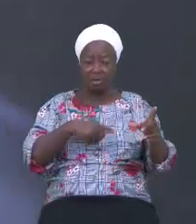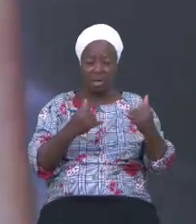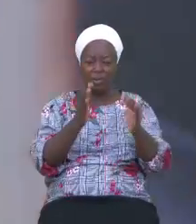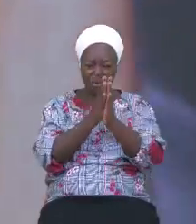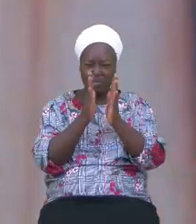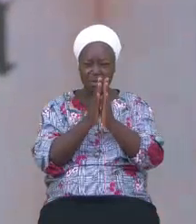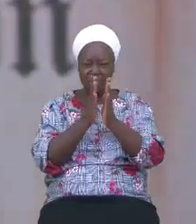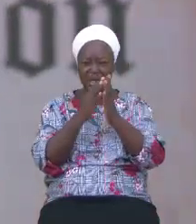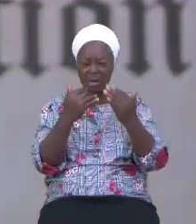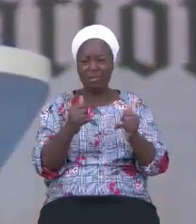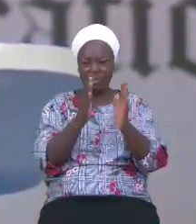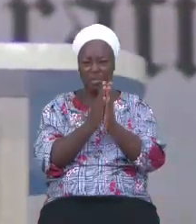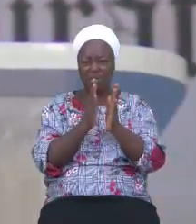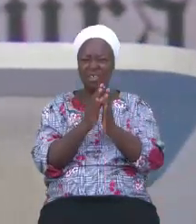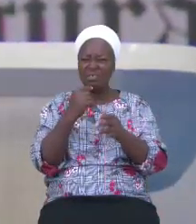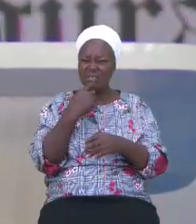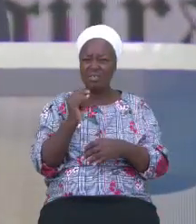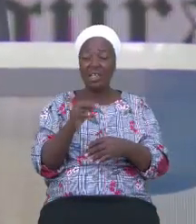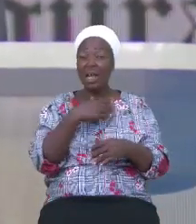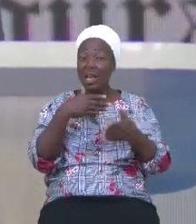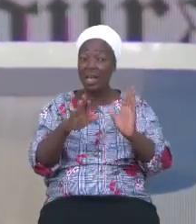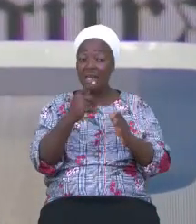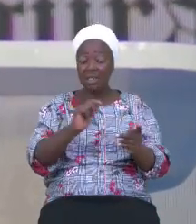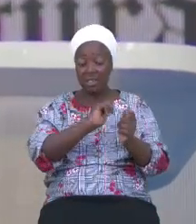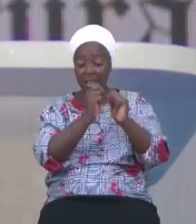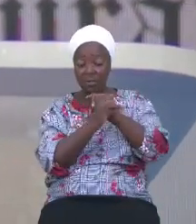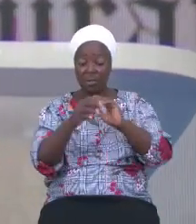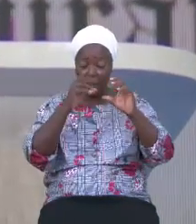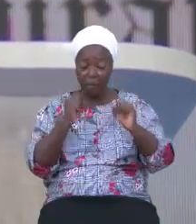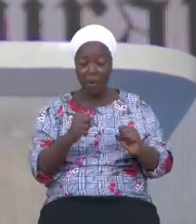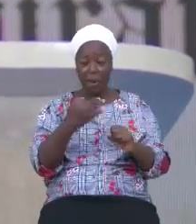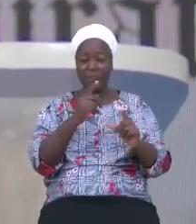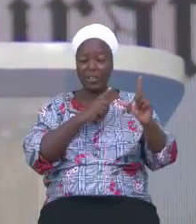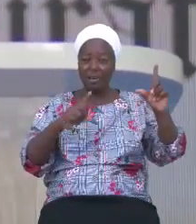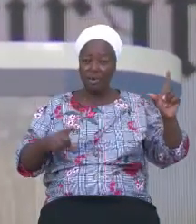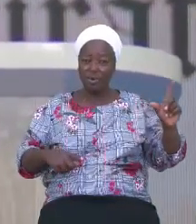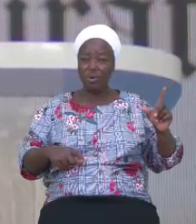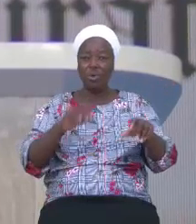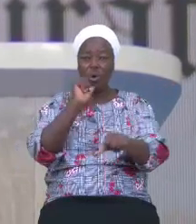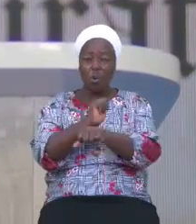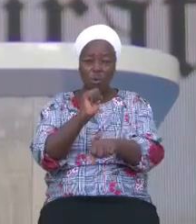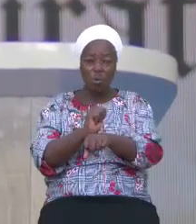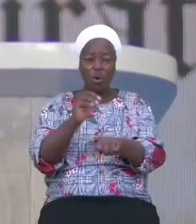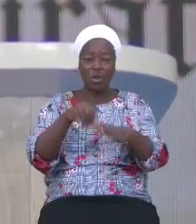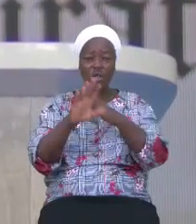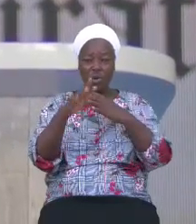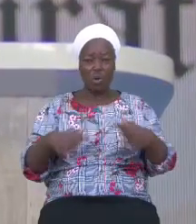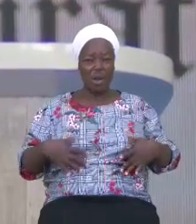the Lord, and let the transforming power of the Lord work in your